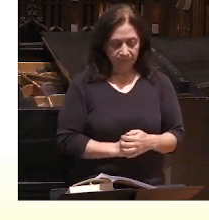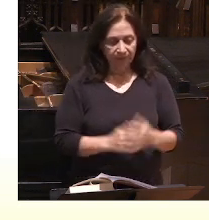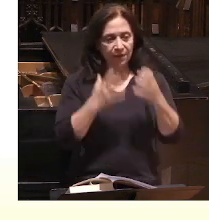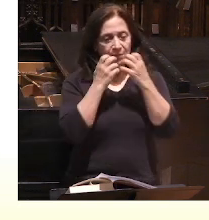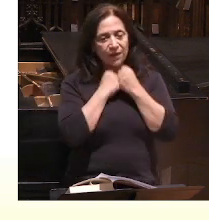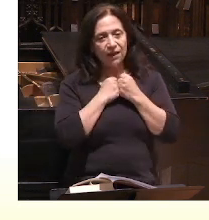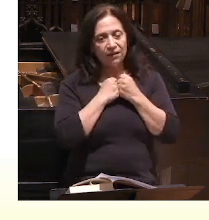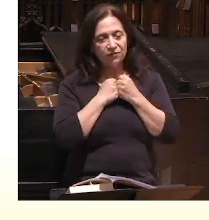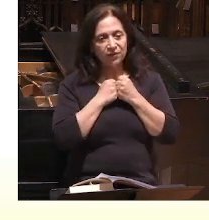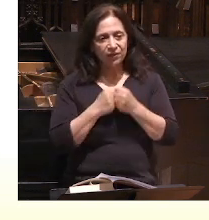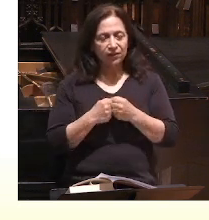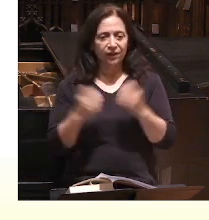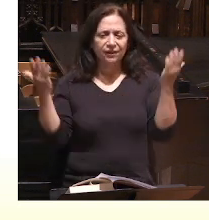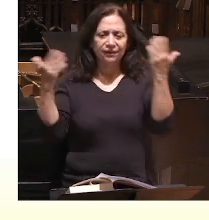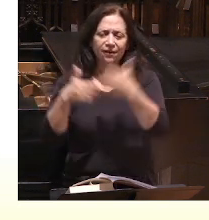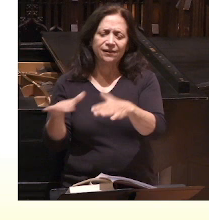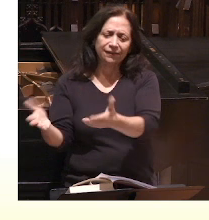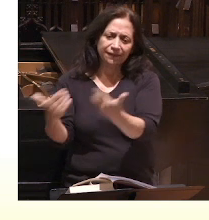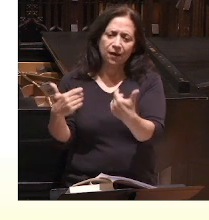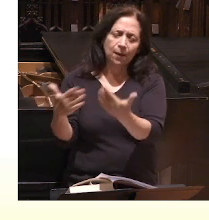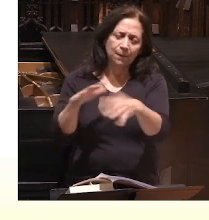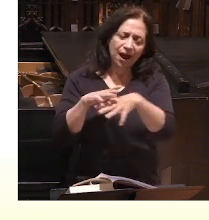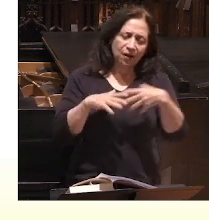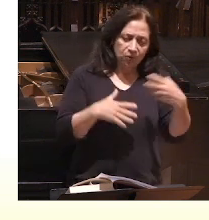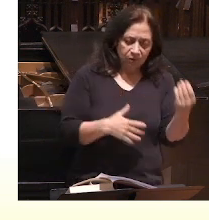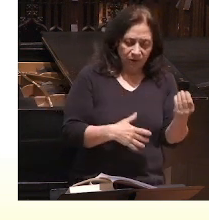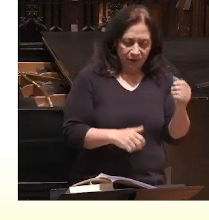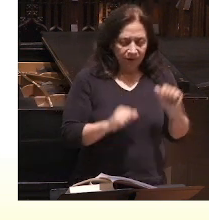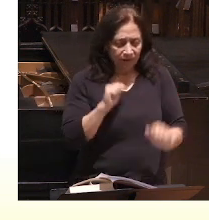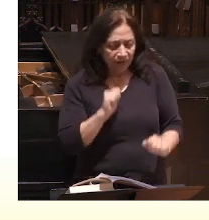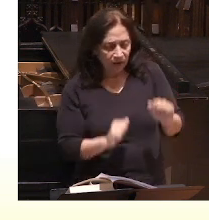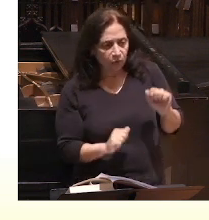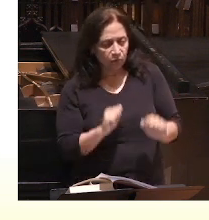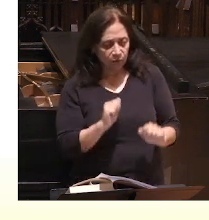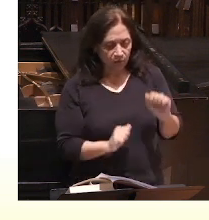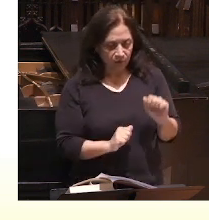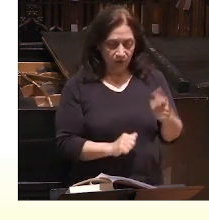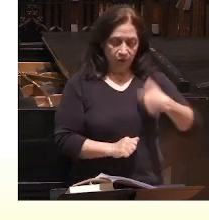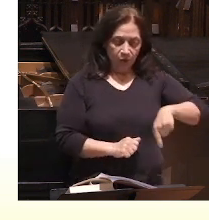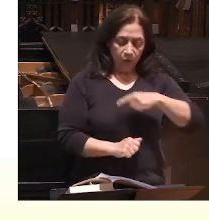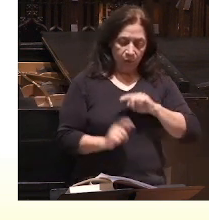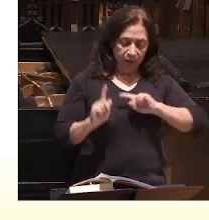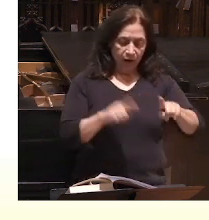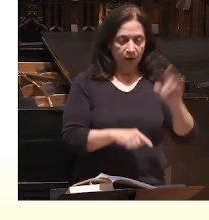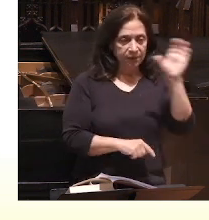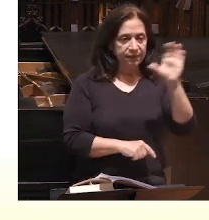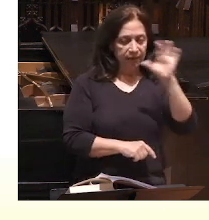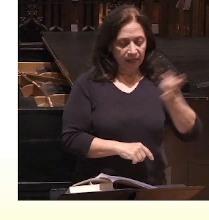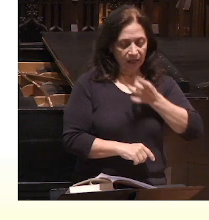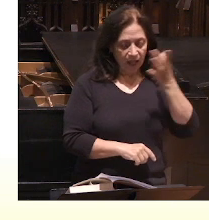Beloveds, come out. Come out of the darkness of doubt. We come seeking the